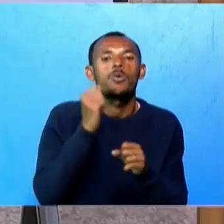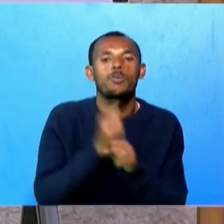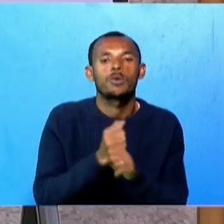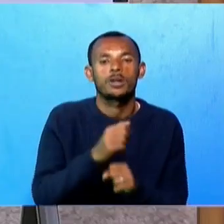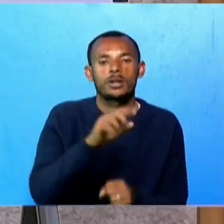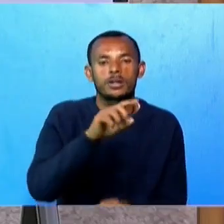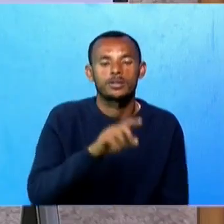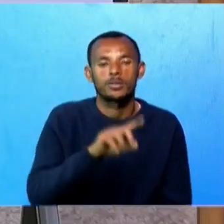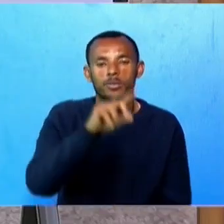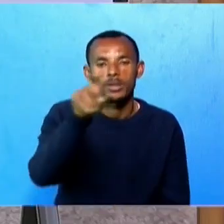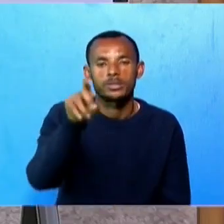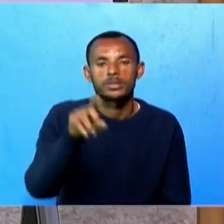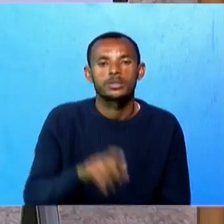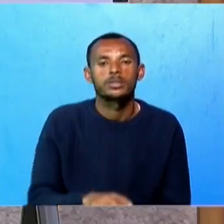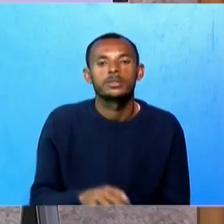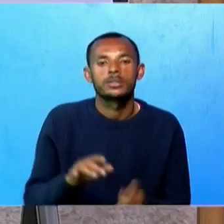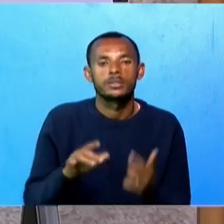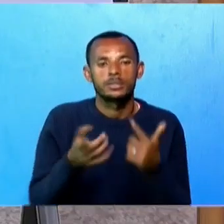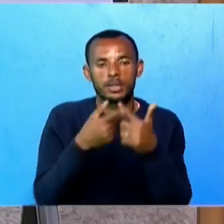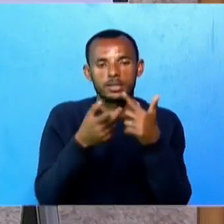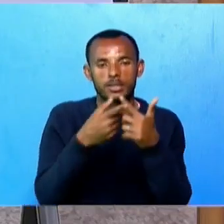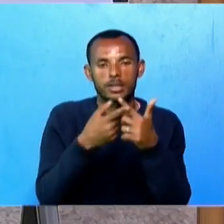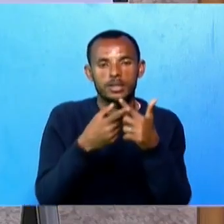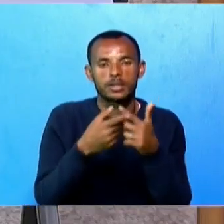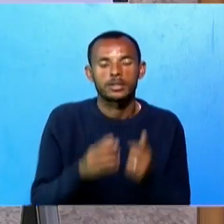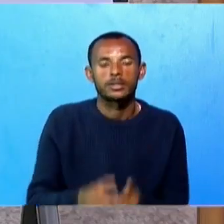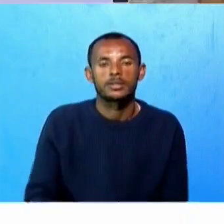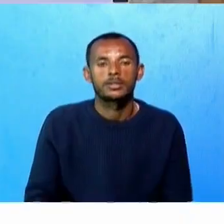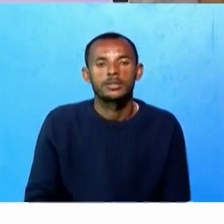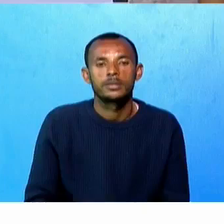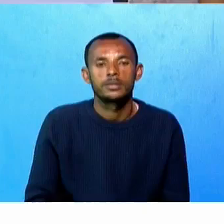your homework. The other one,